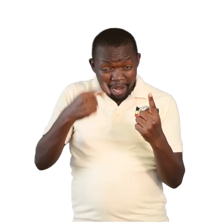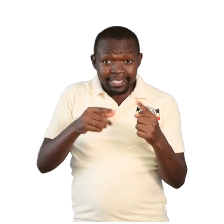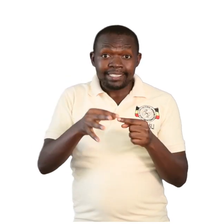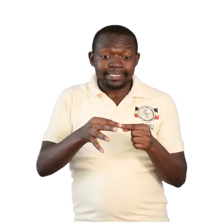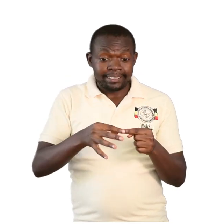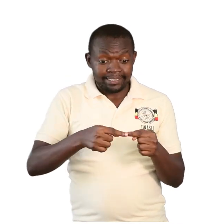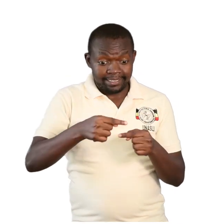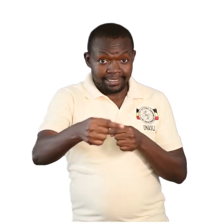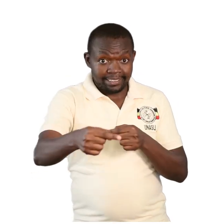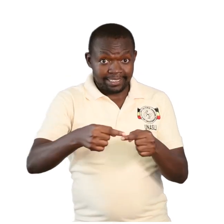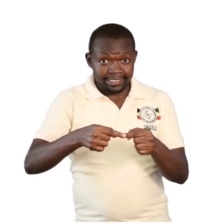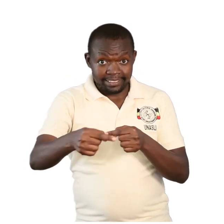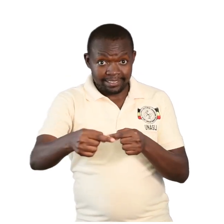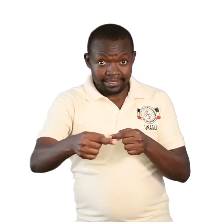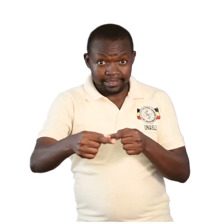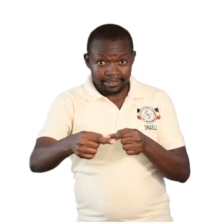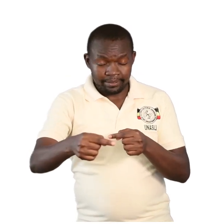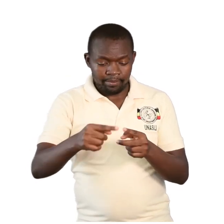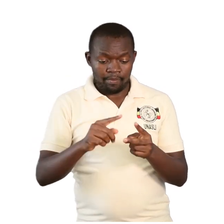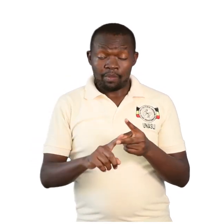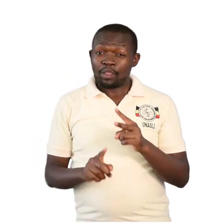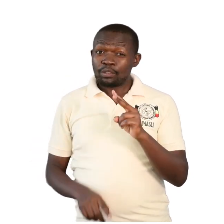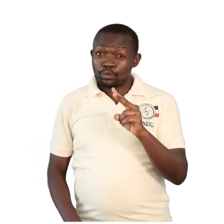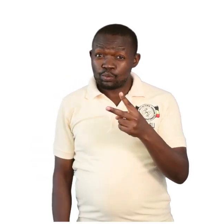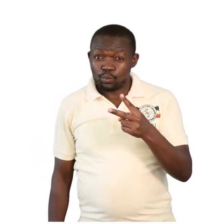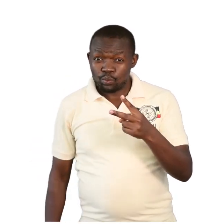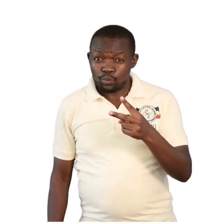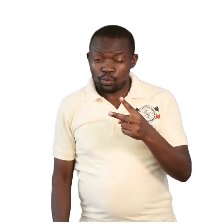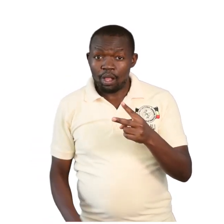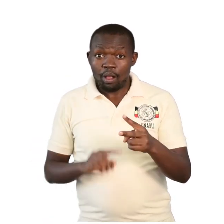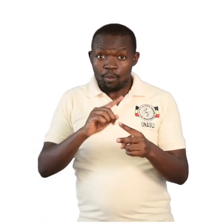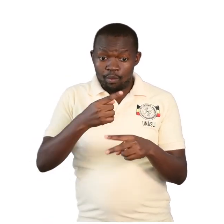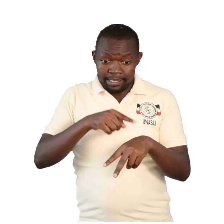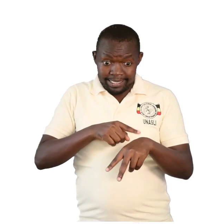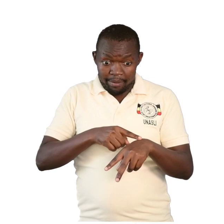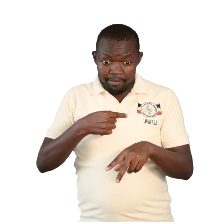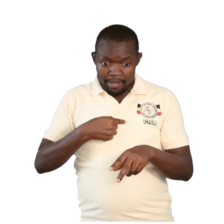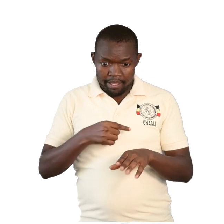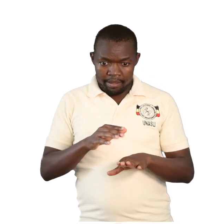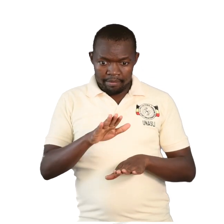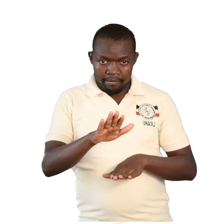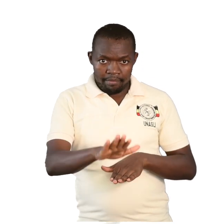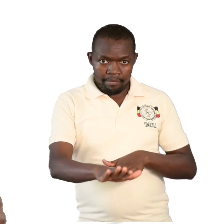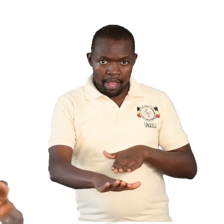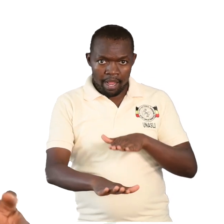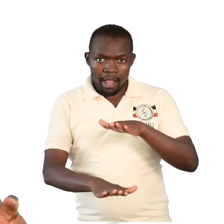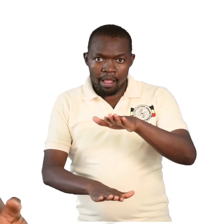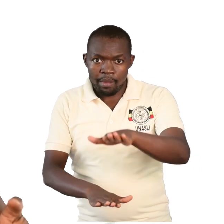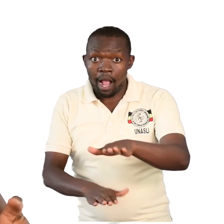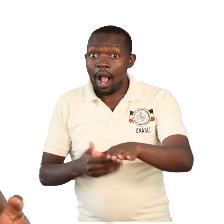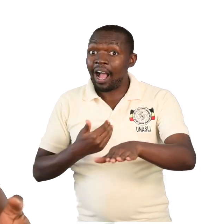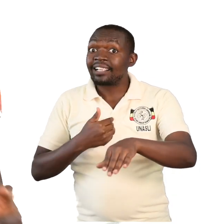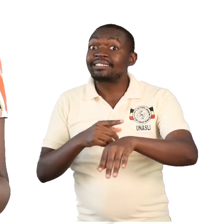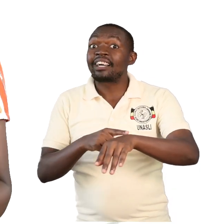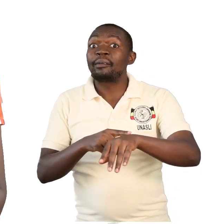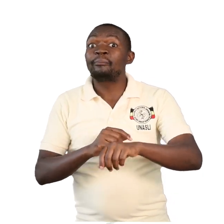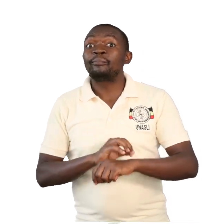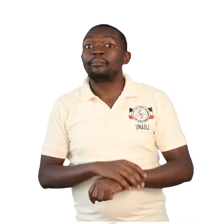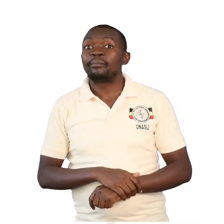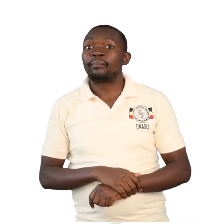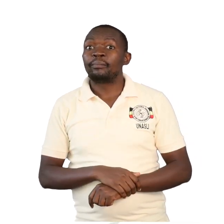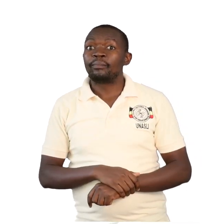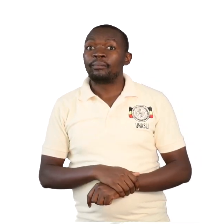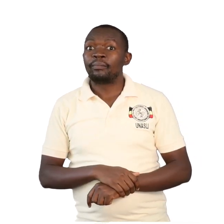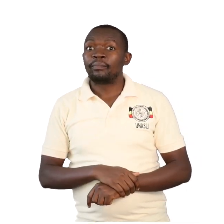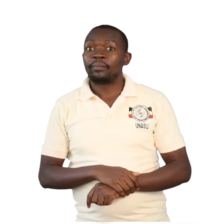moved between these 2 points. Number 2, while I was moving, I took some time. While I